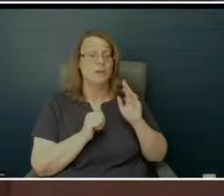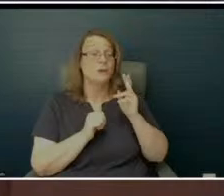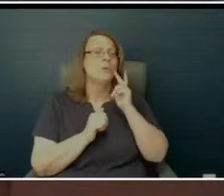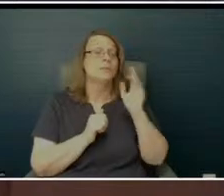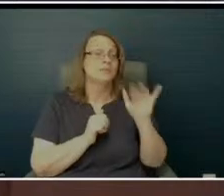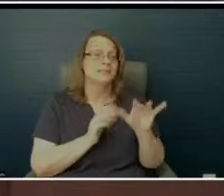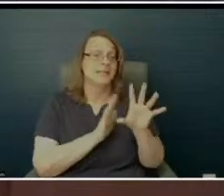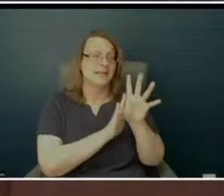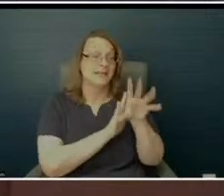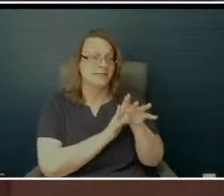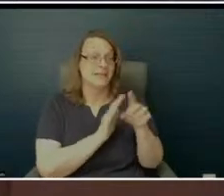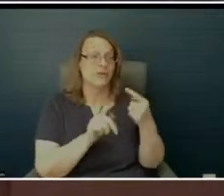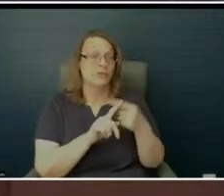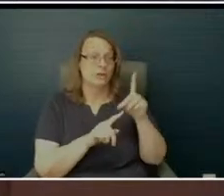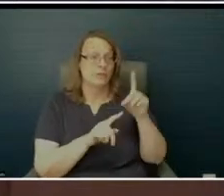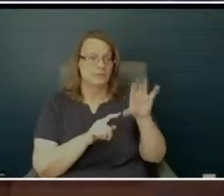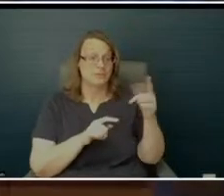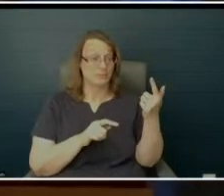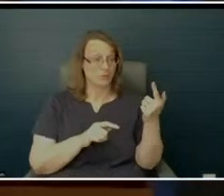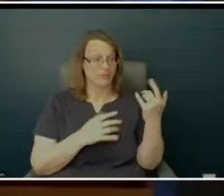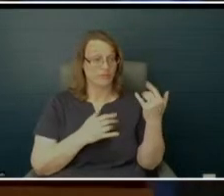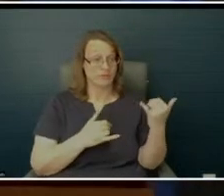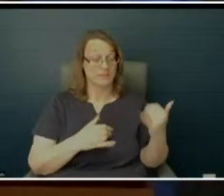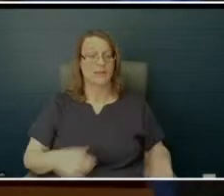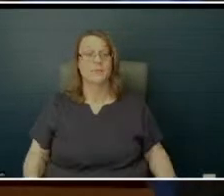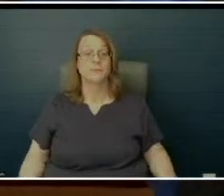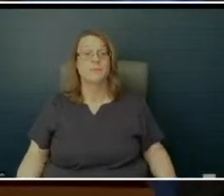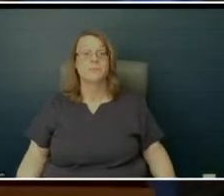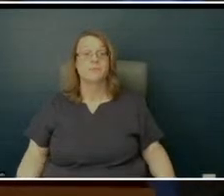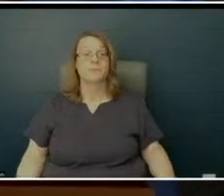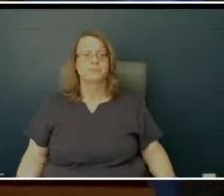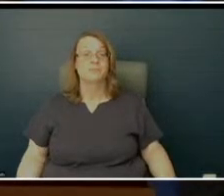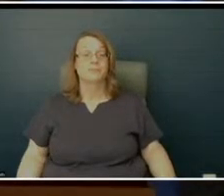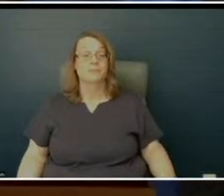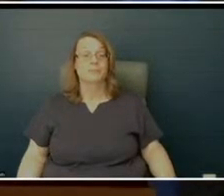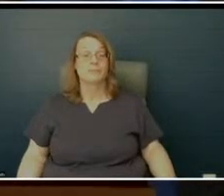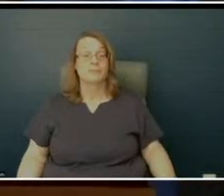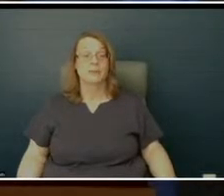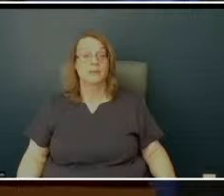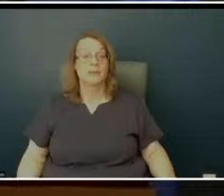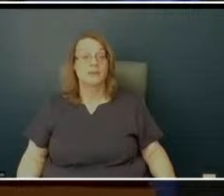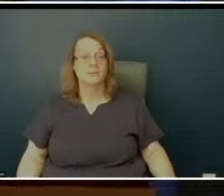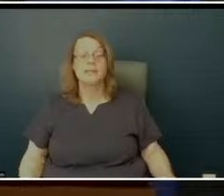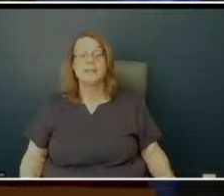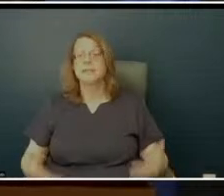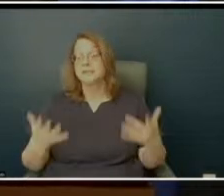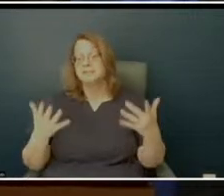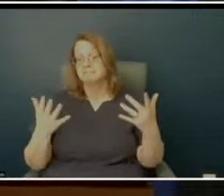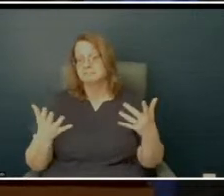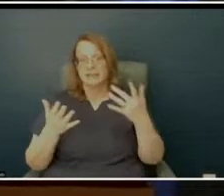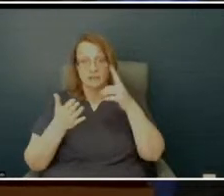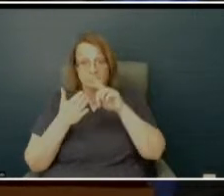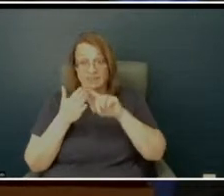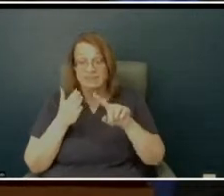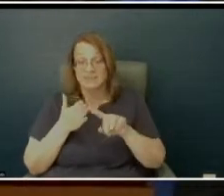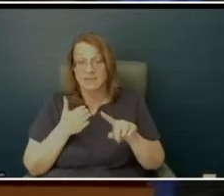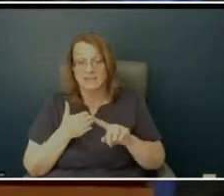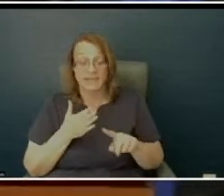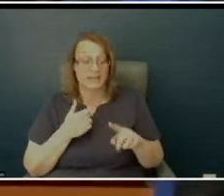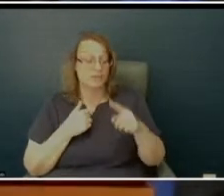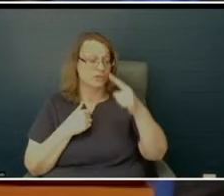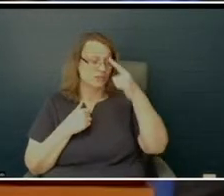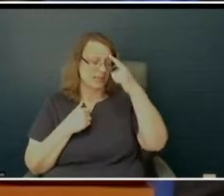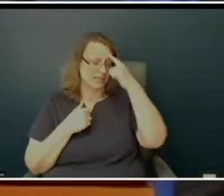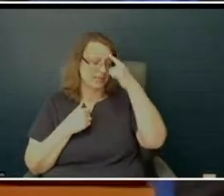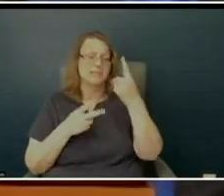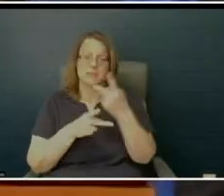21st. To the extent that there's an investigation, I think that it's being handled